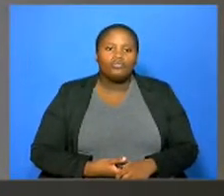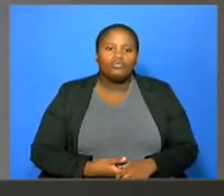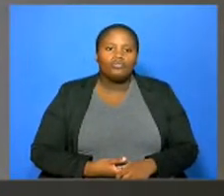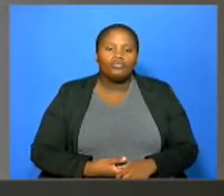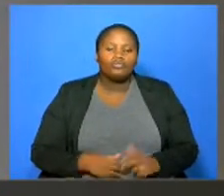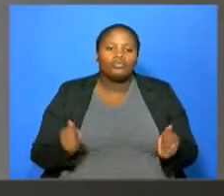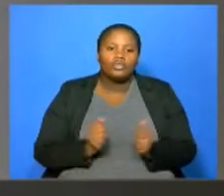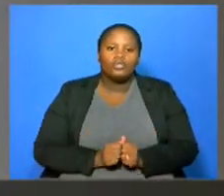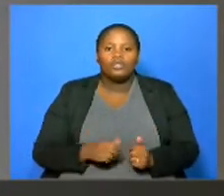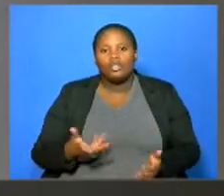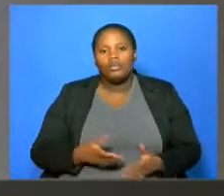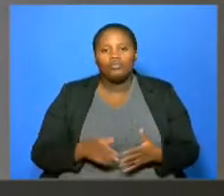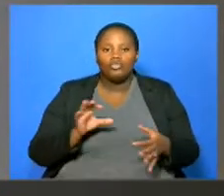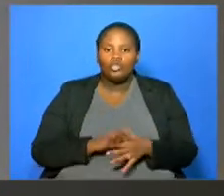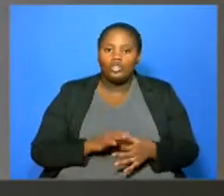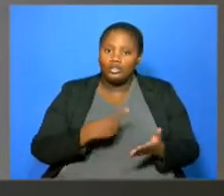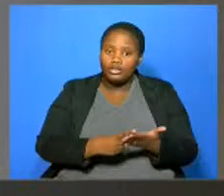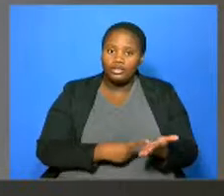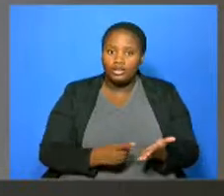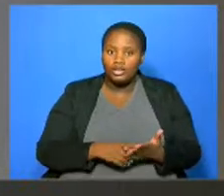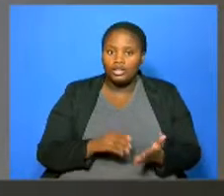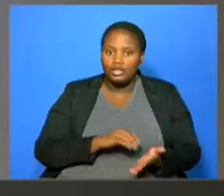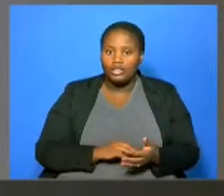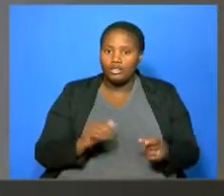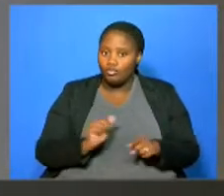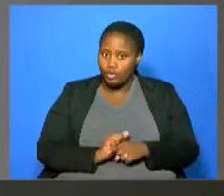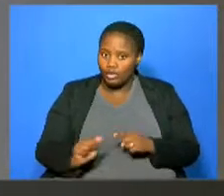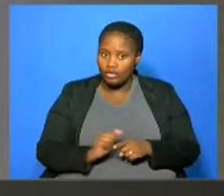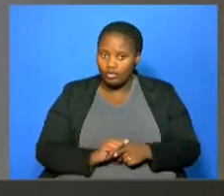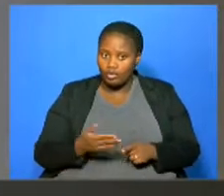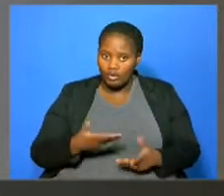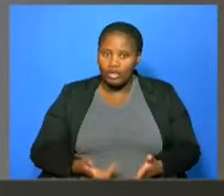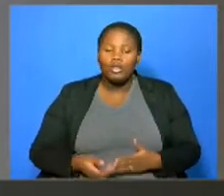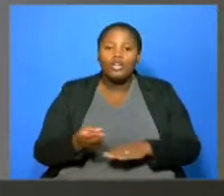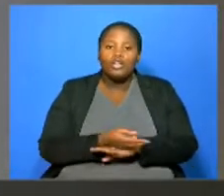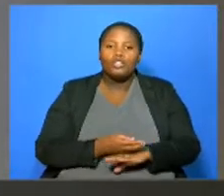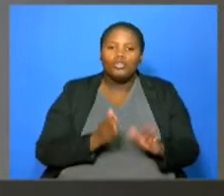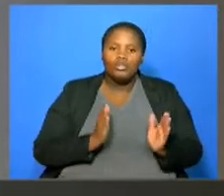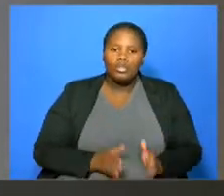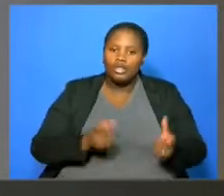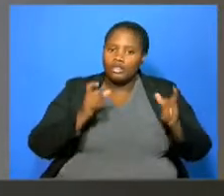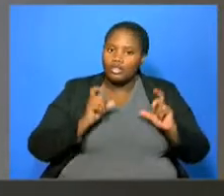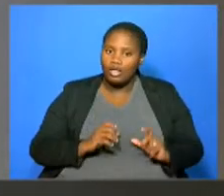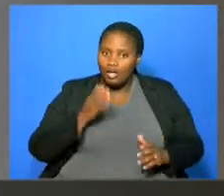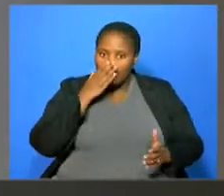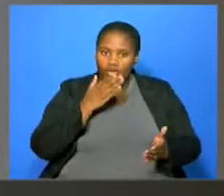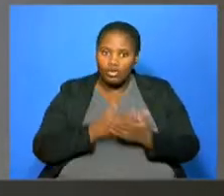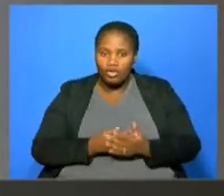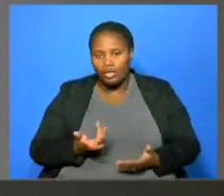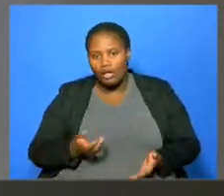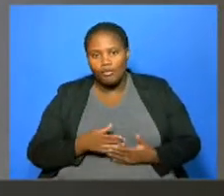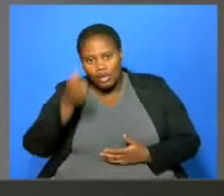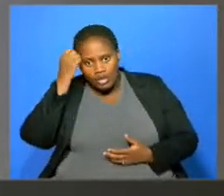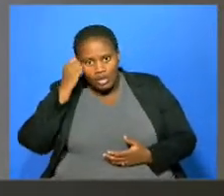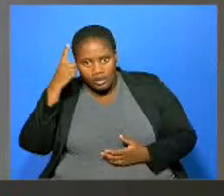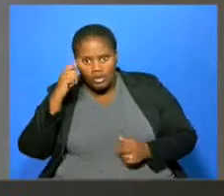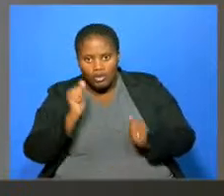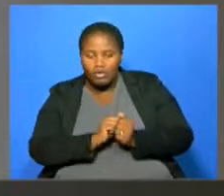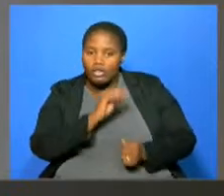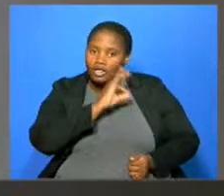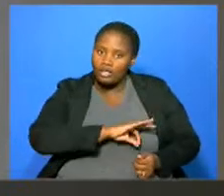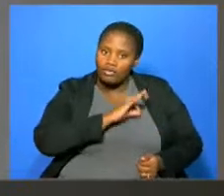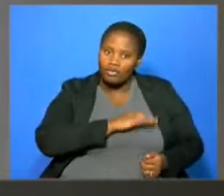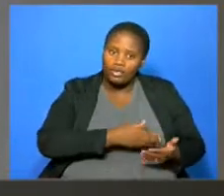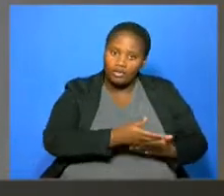Through interactive sessions and practical exercises, users will gain invaluable insights into investment